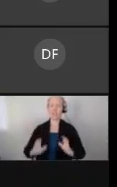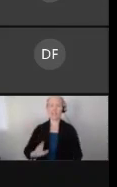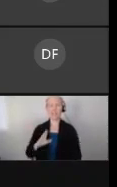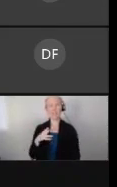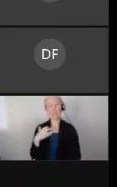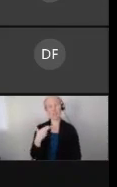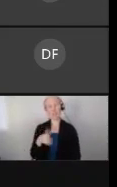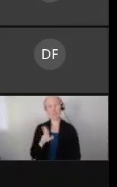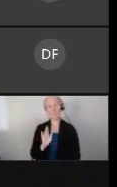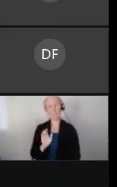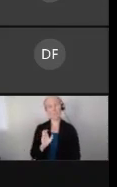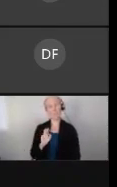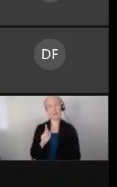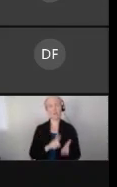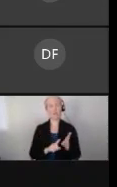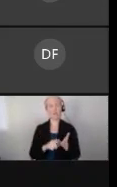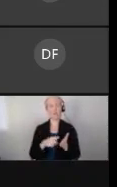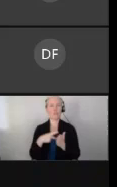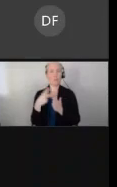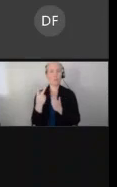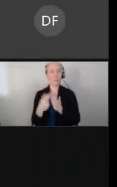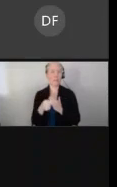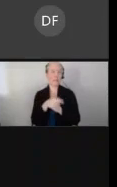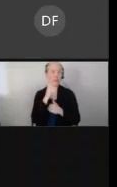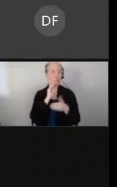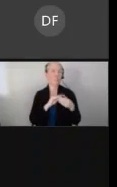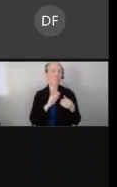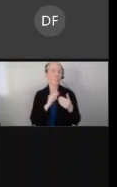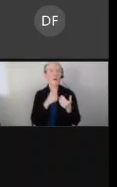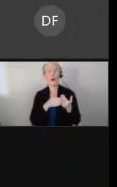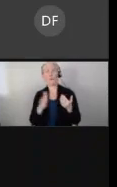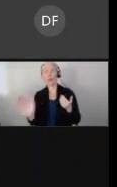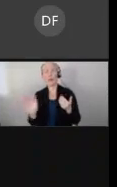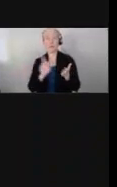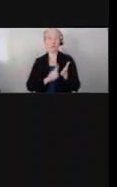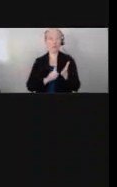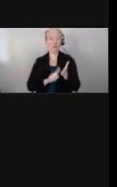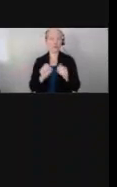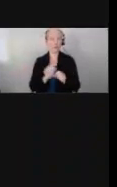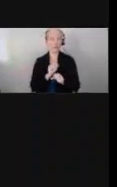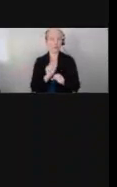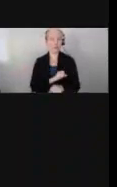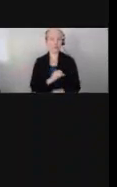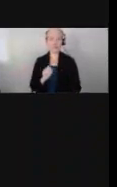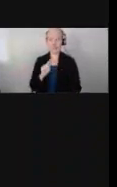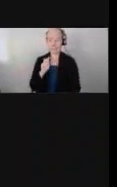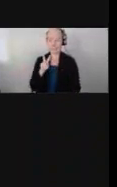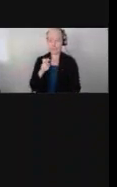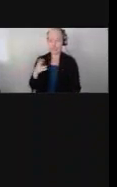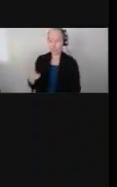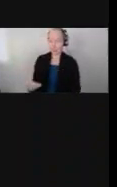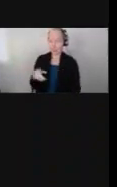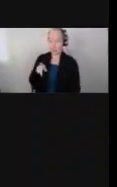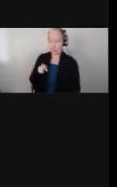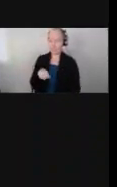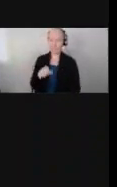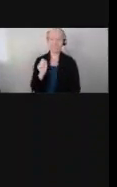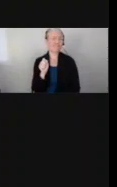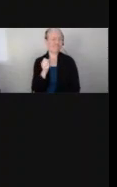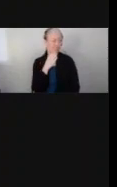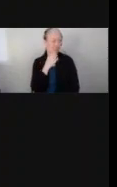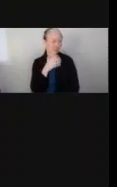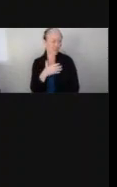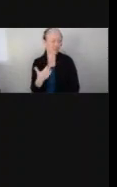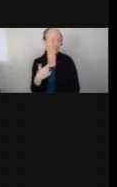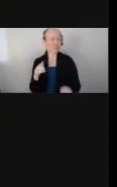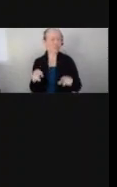upcoming research endeavors. Steve, are you on? I am. Thank you very much. Let me share my slides